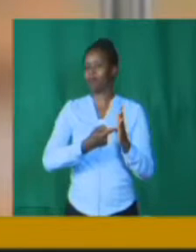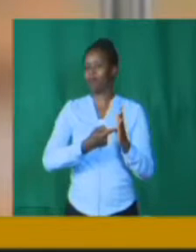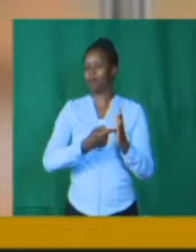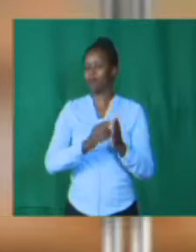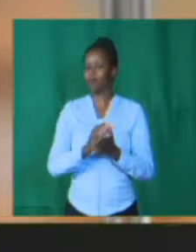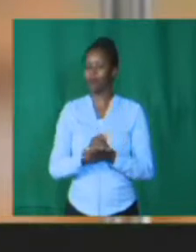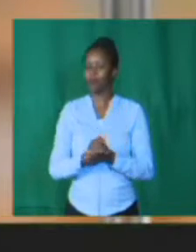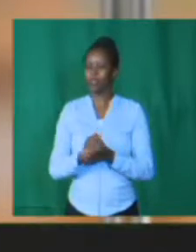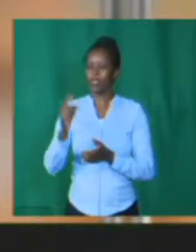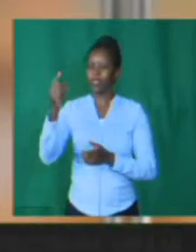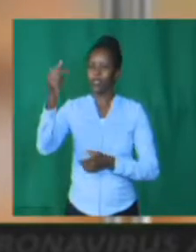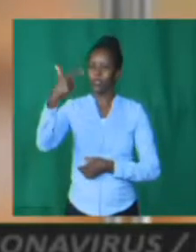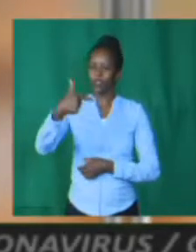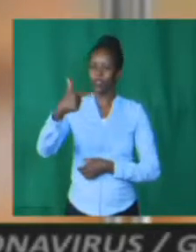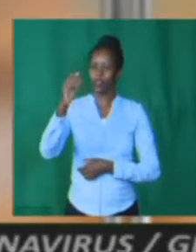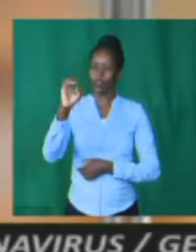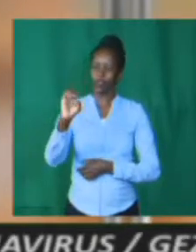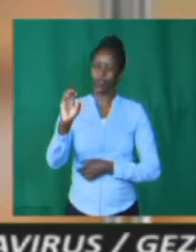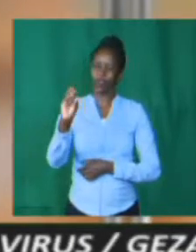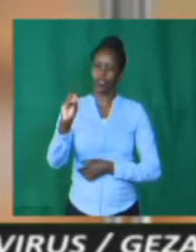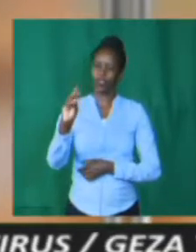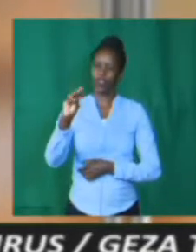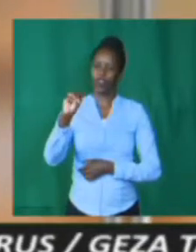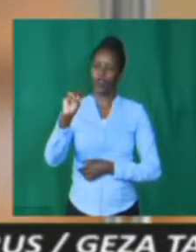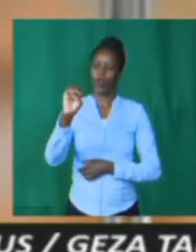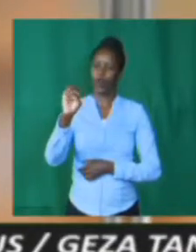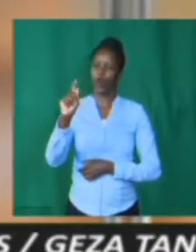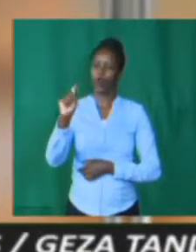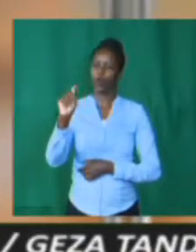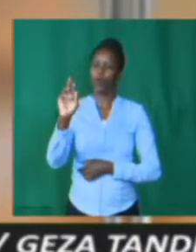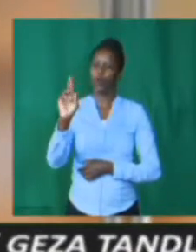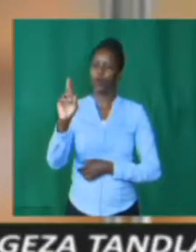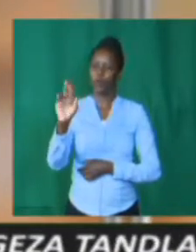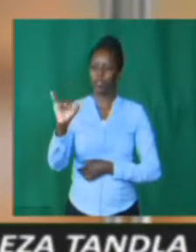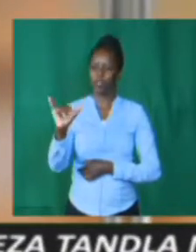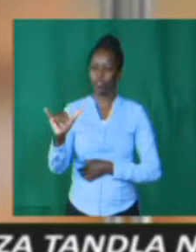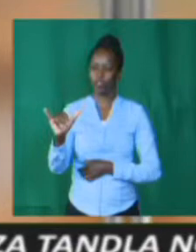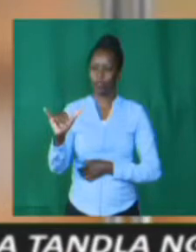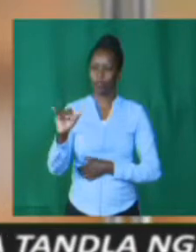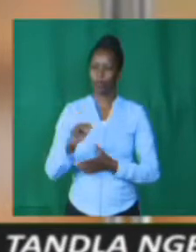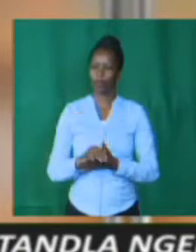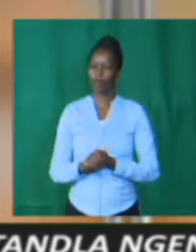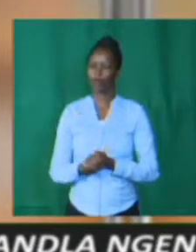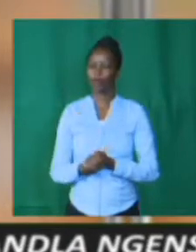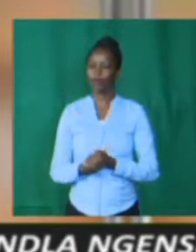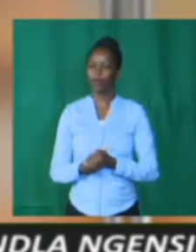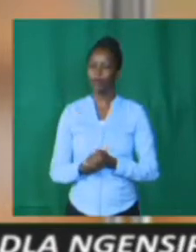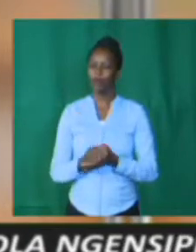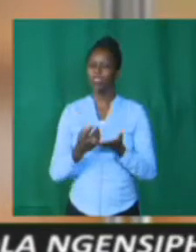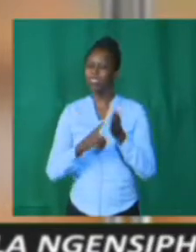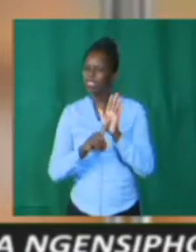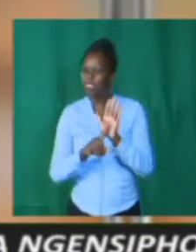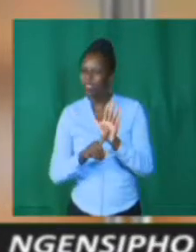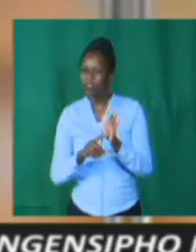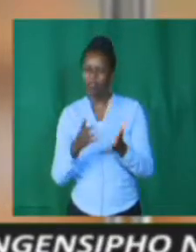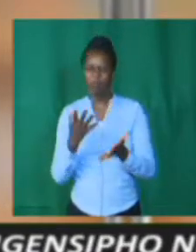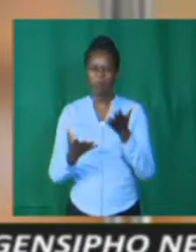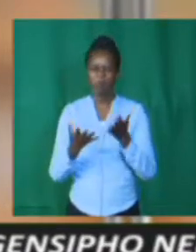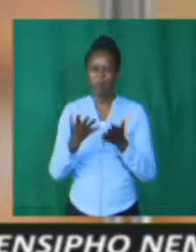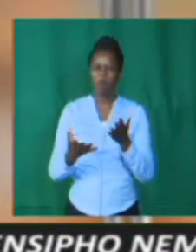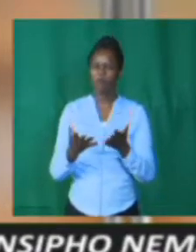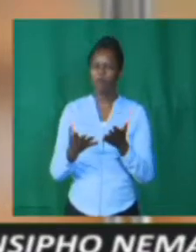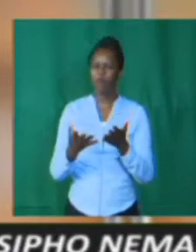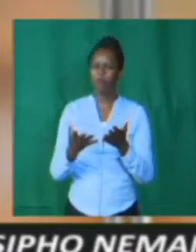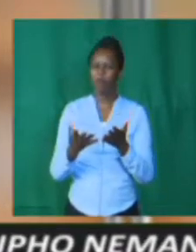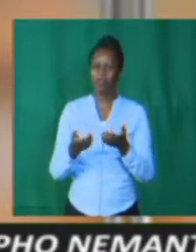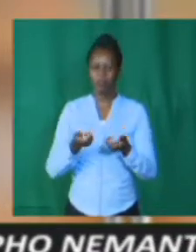very applicable even in our everyday lives. Okay. You talk of the navigation systems in